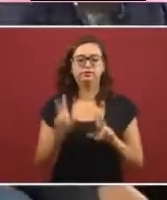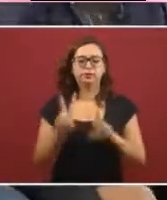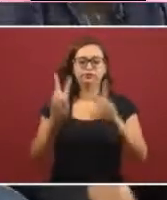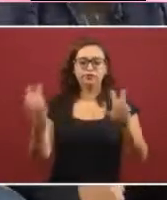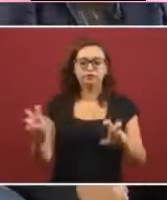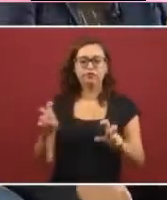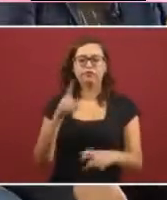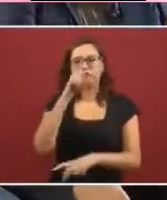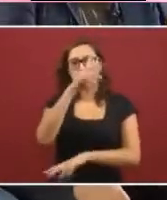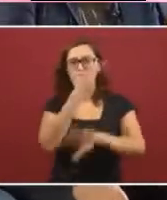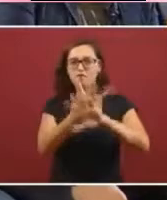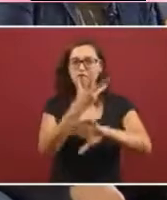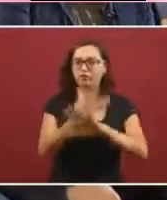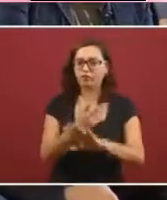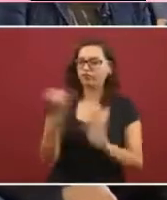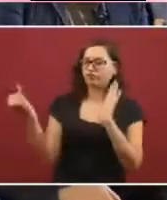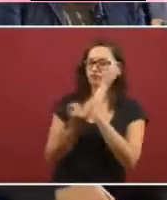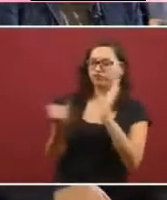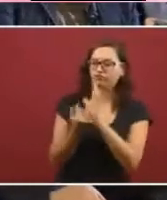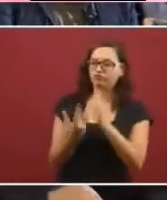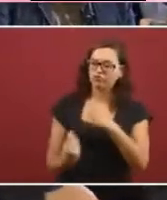So regarding the tariffs,